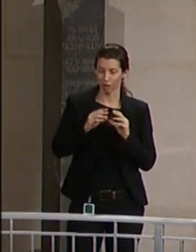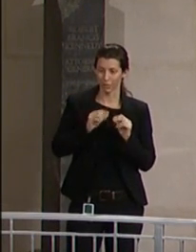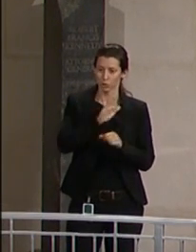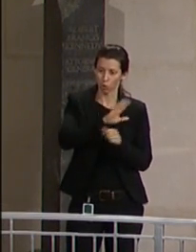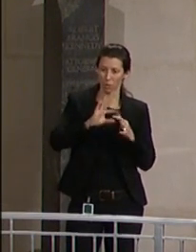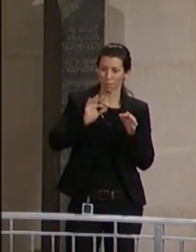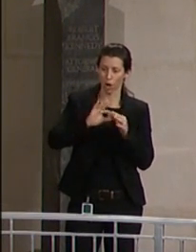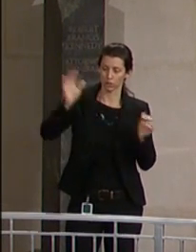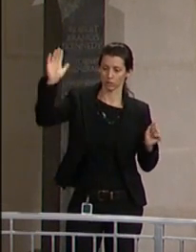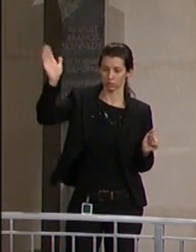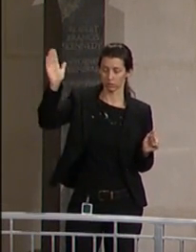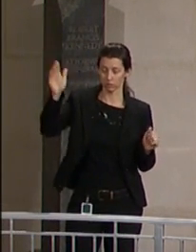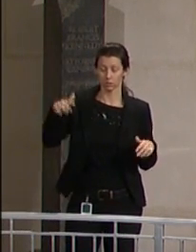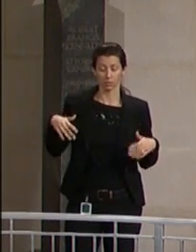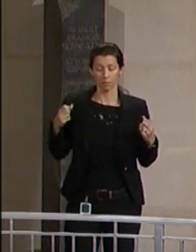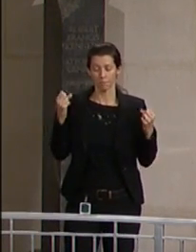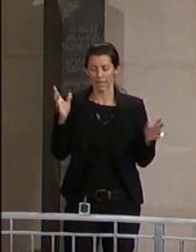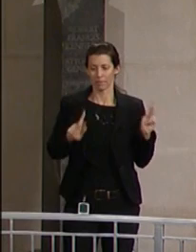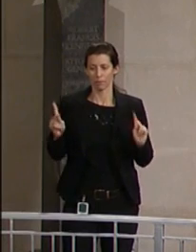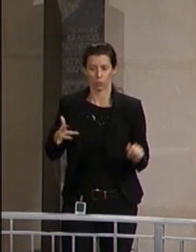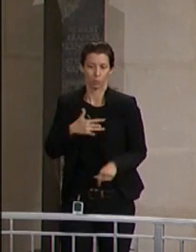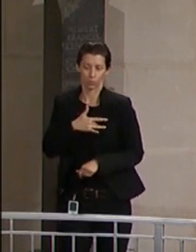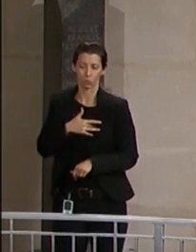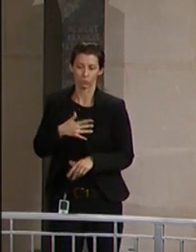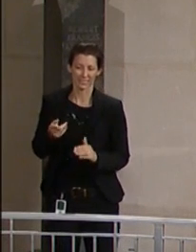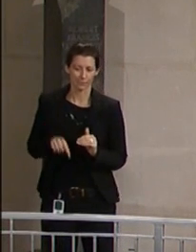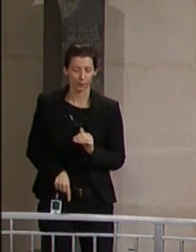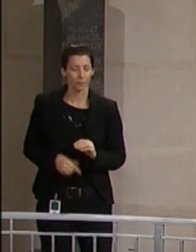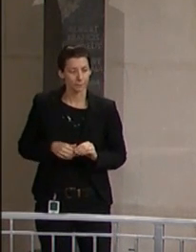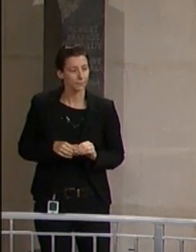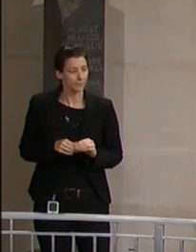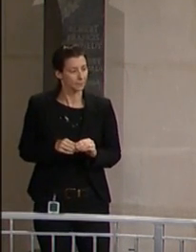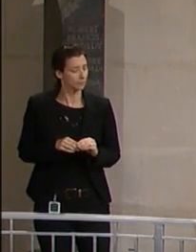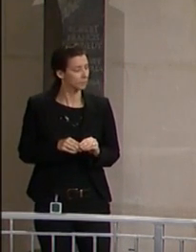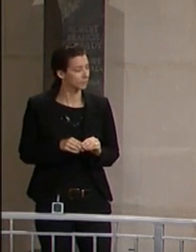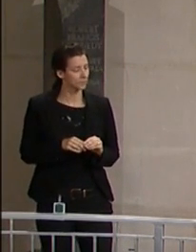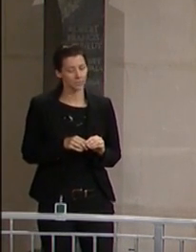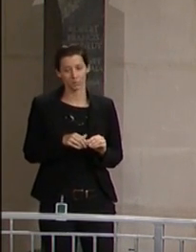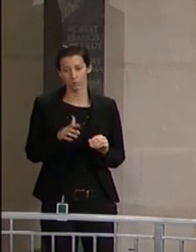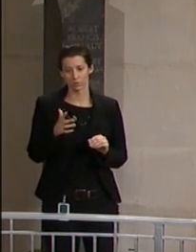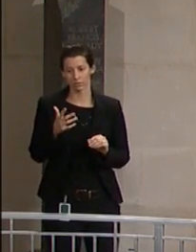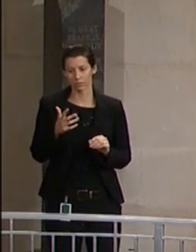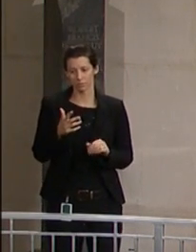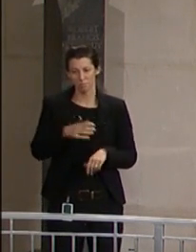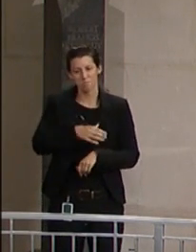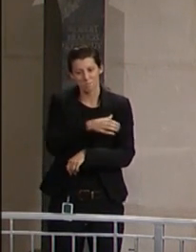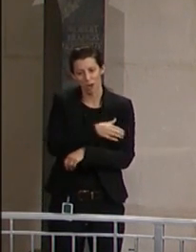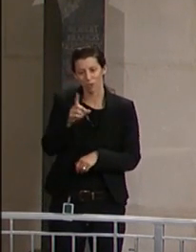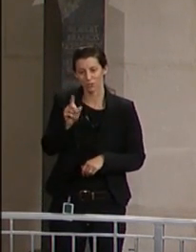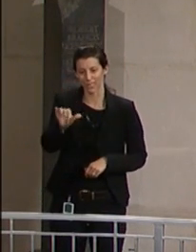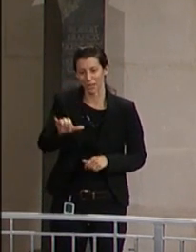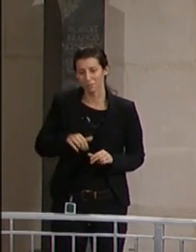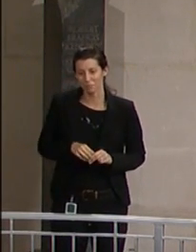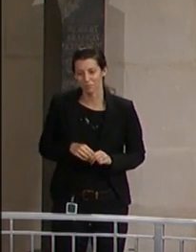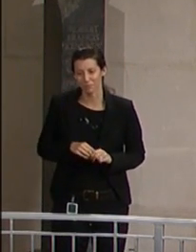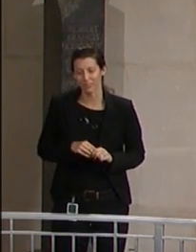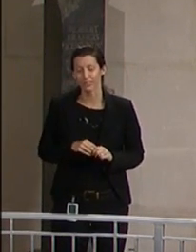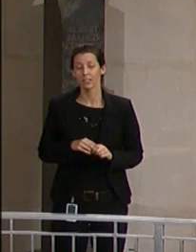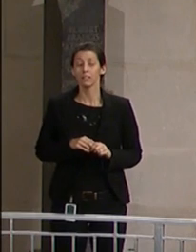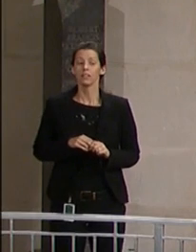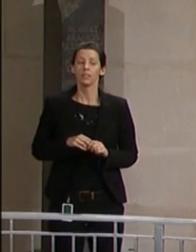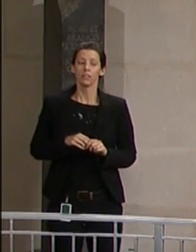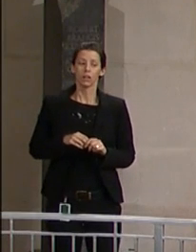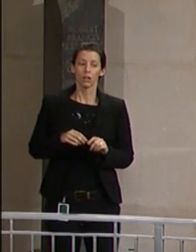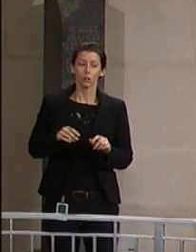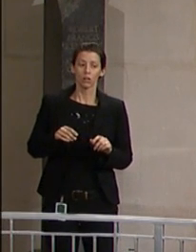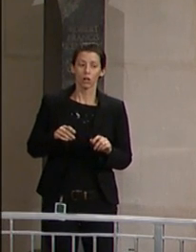it clearly moved so many people very deeply, and it was a really powerful day. And although the